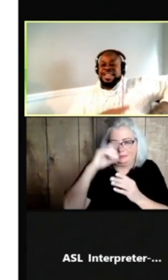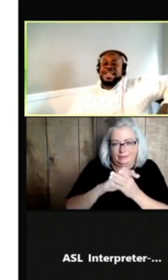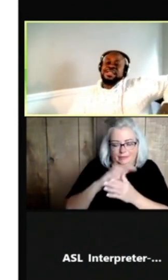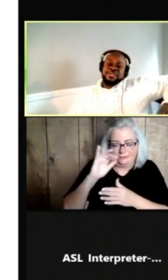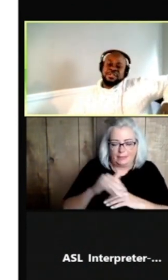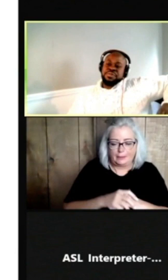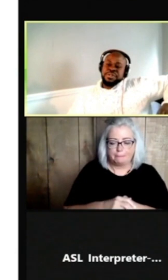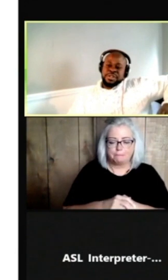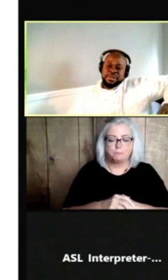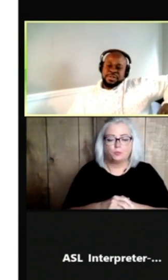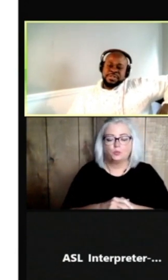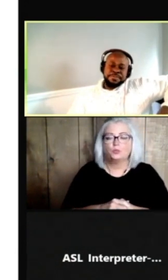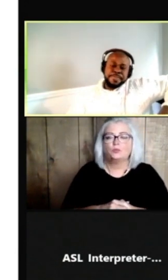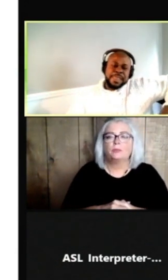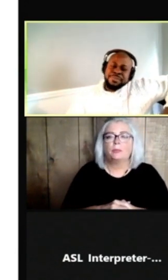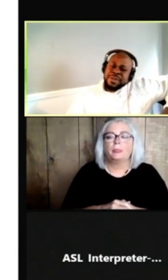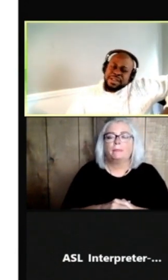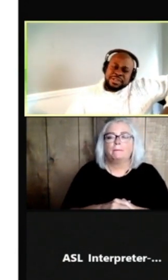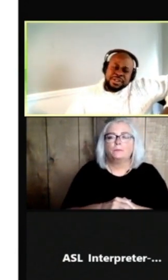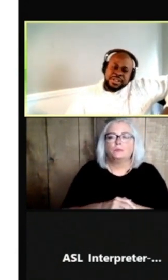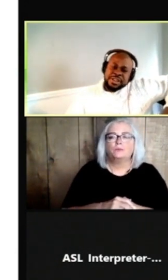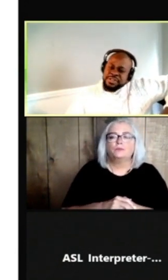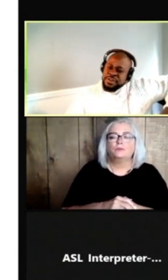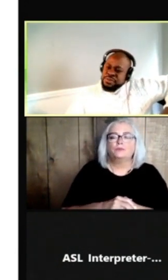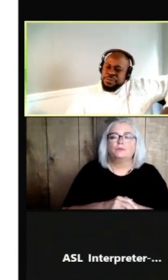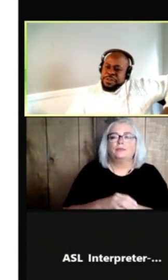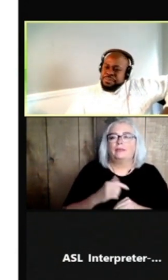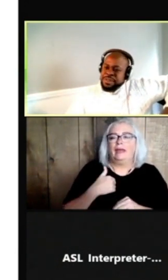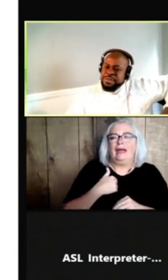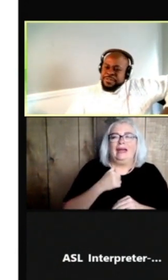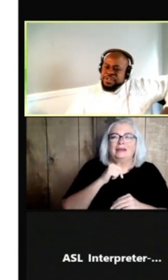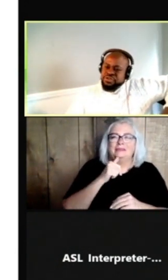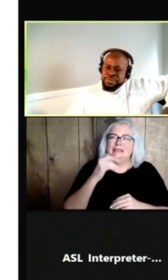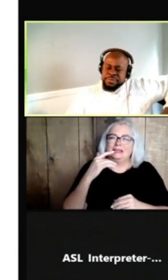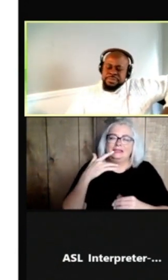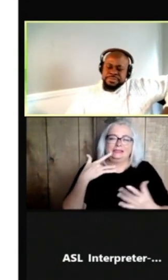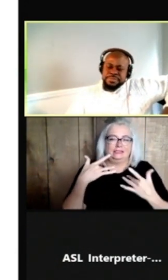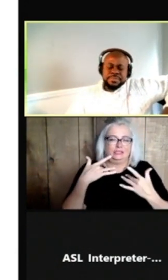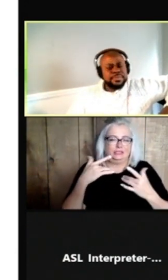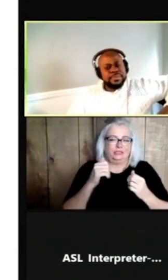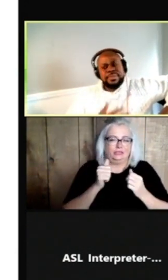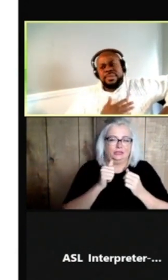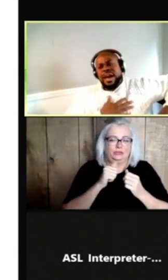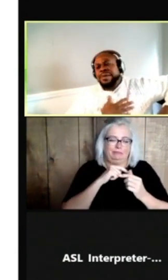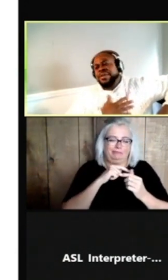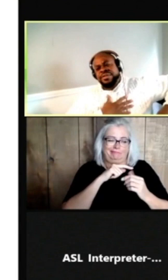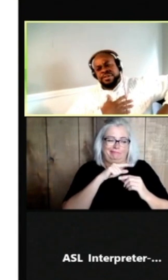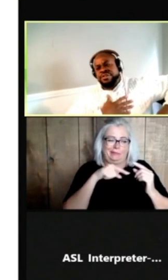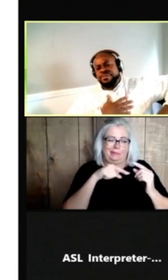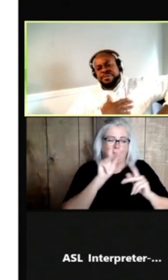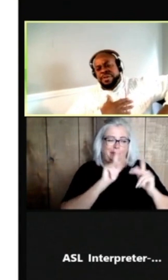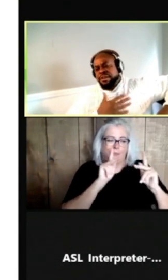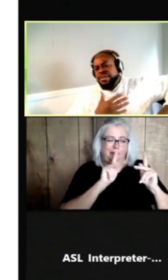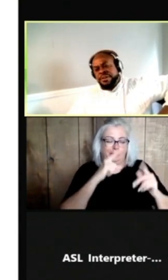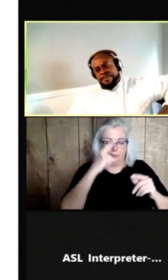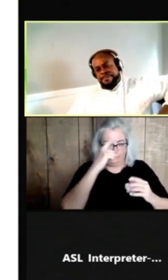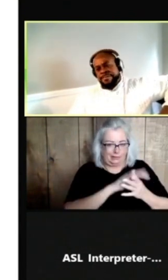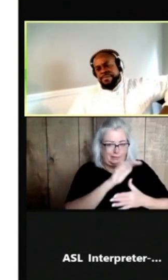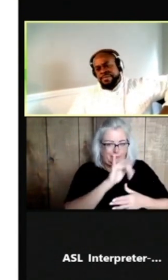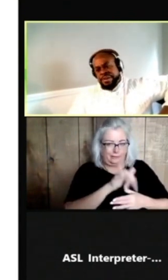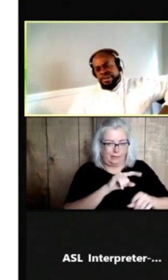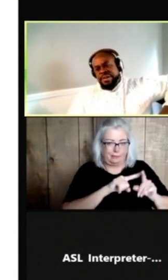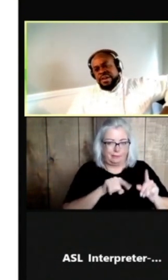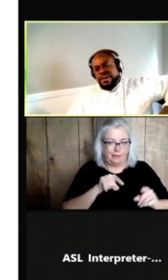that get at these conspiracy theories. I'm not necessarily concerned with the people that believe it's true. I'm concerned with the people that don't